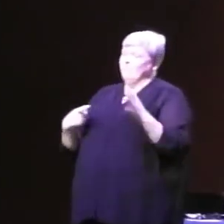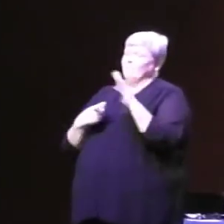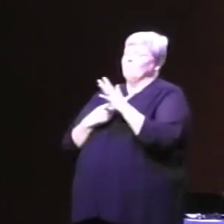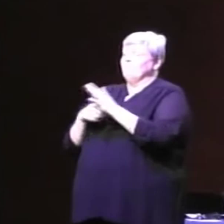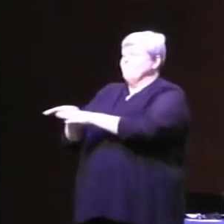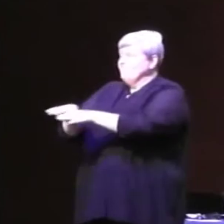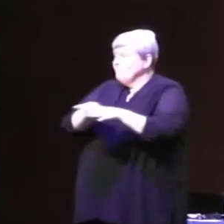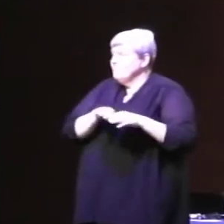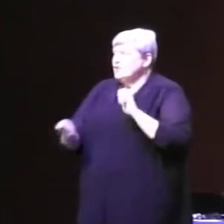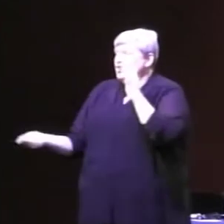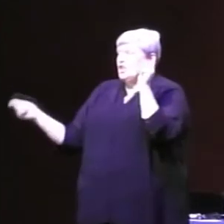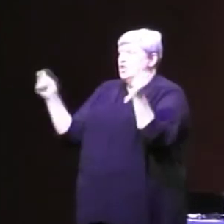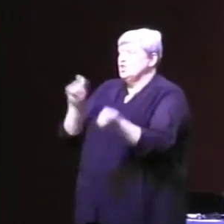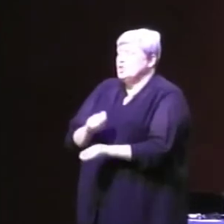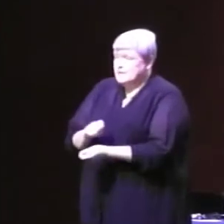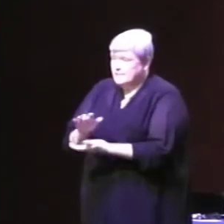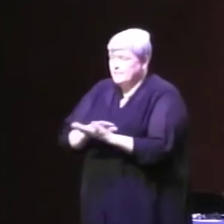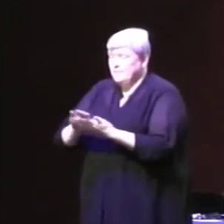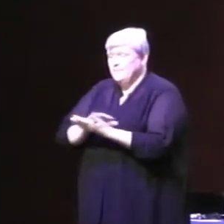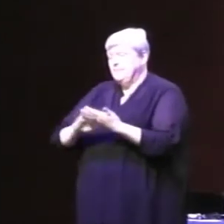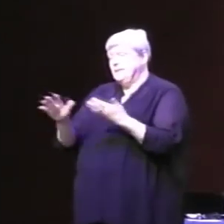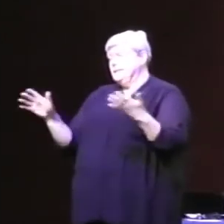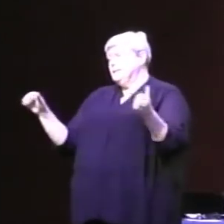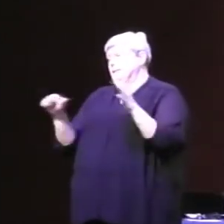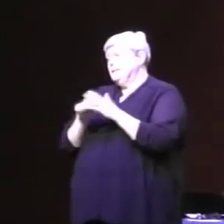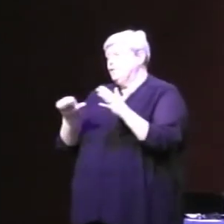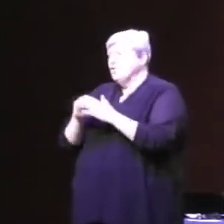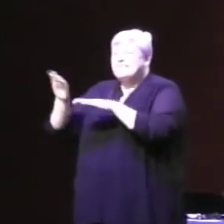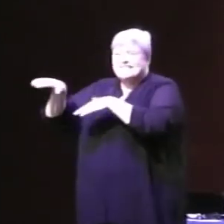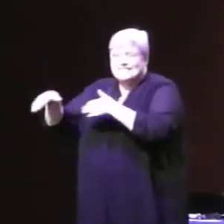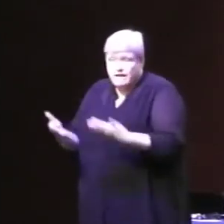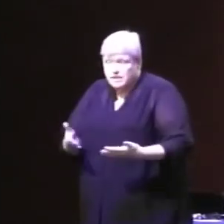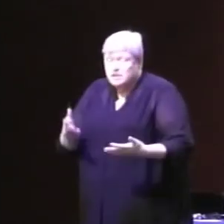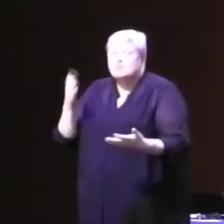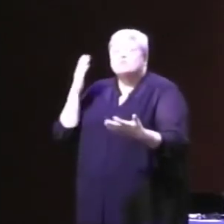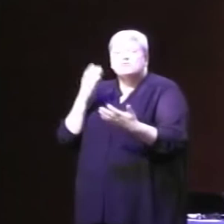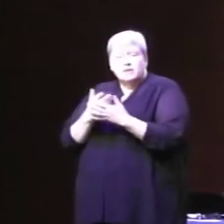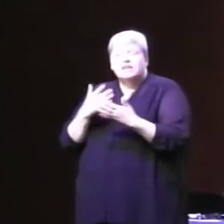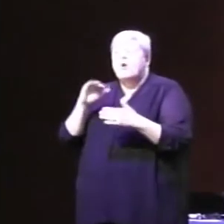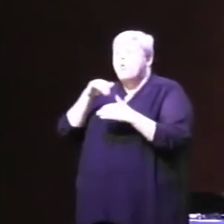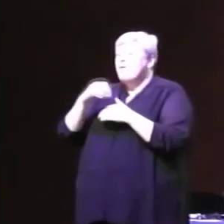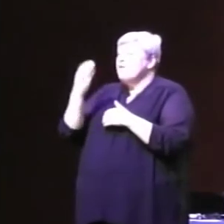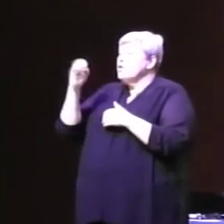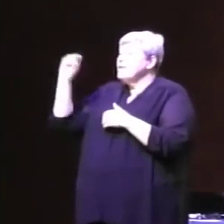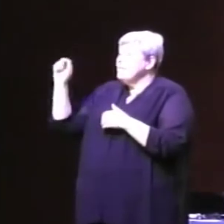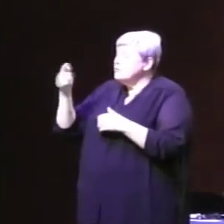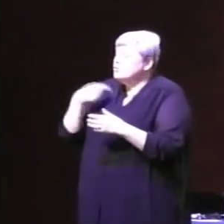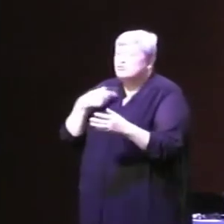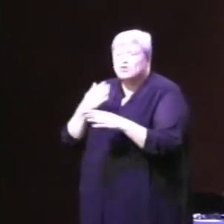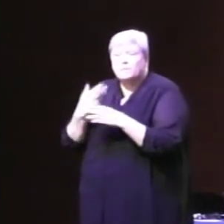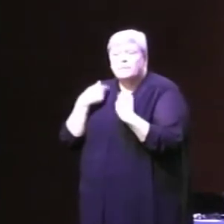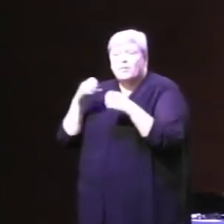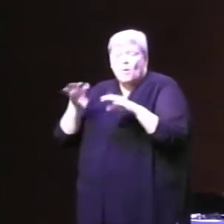demographical changes, putting an enormous strain on the services. Congress, the facts are that more than 40,000 jobs have been lost, with the